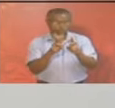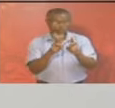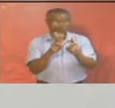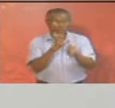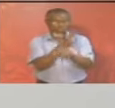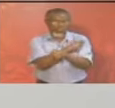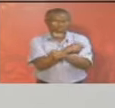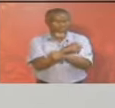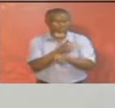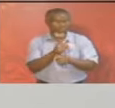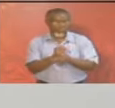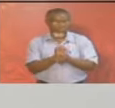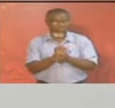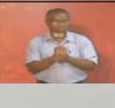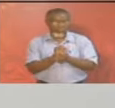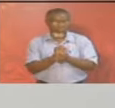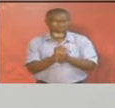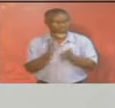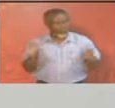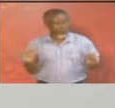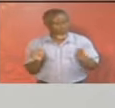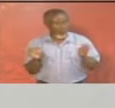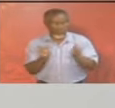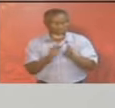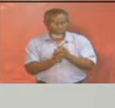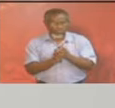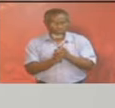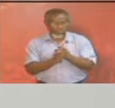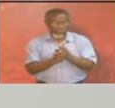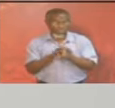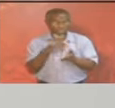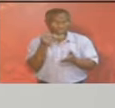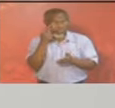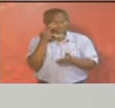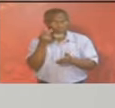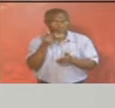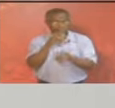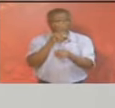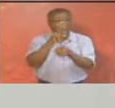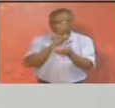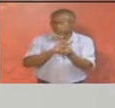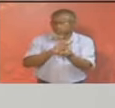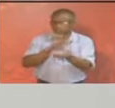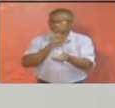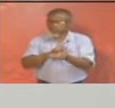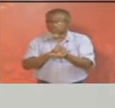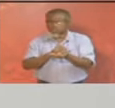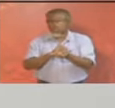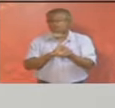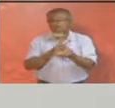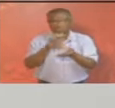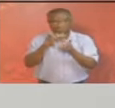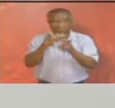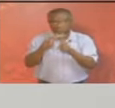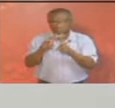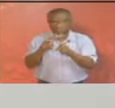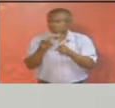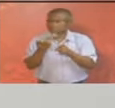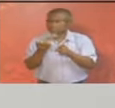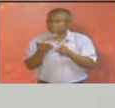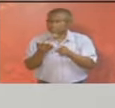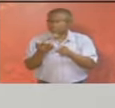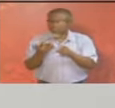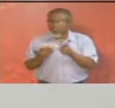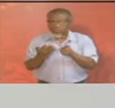that we did notice and that our health colleagues have pointed out is that sometimes people are actually a little hesitant to come seek their routine